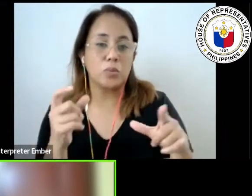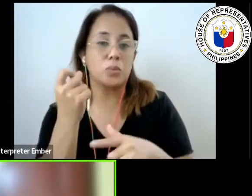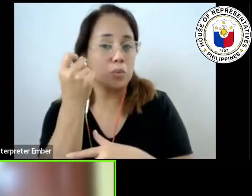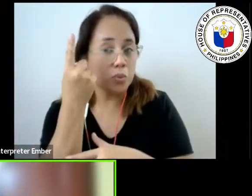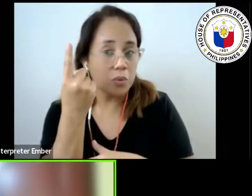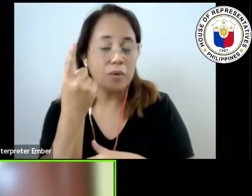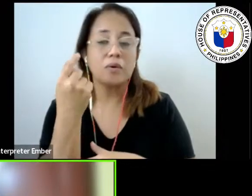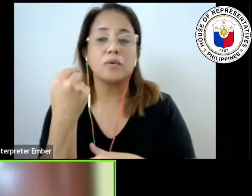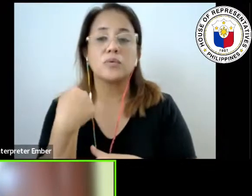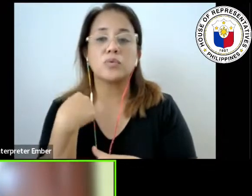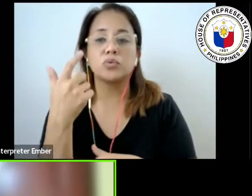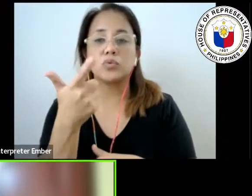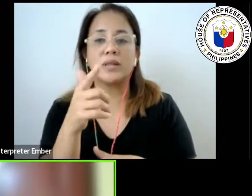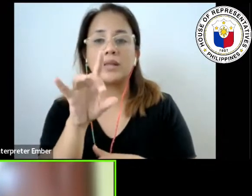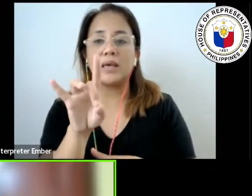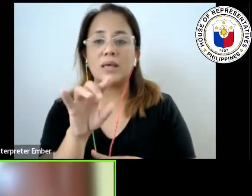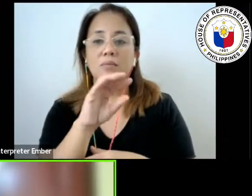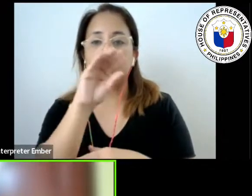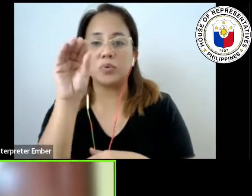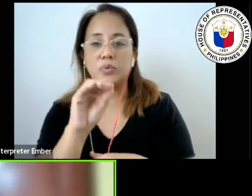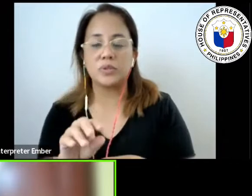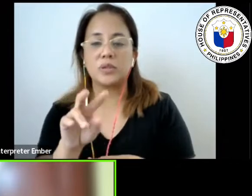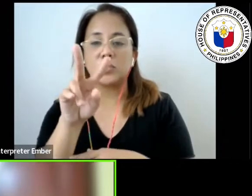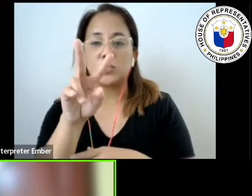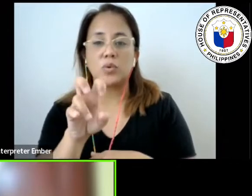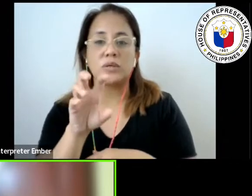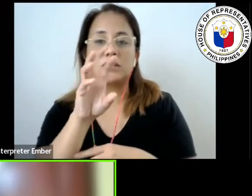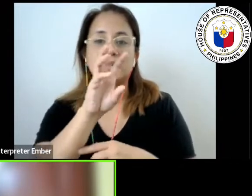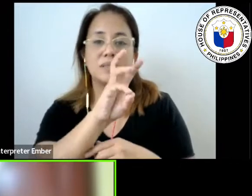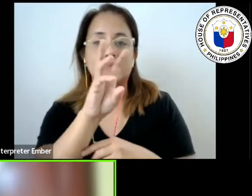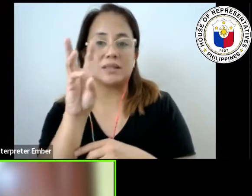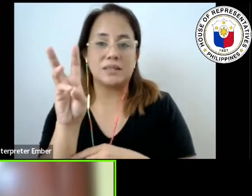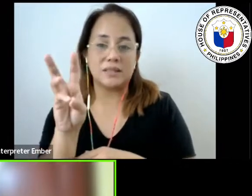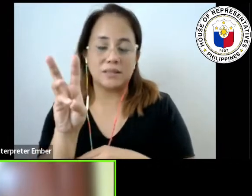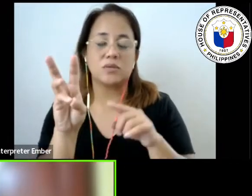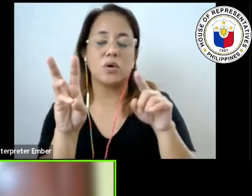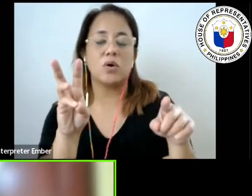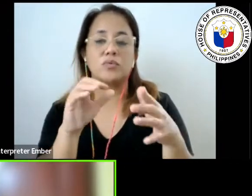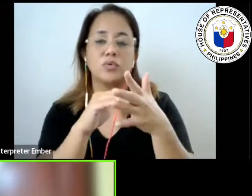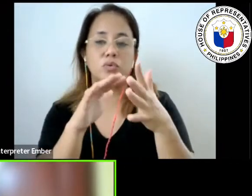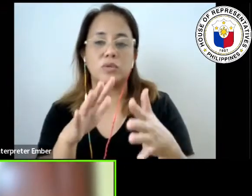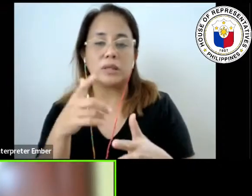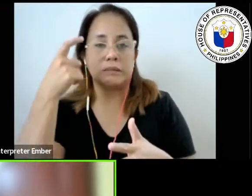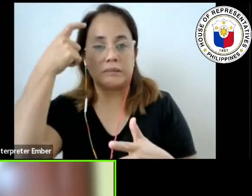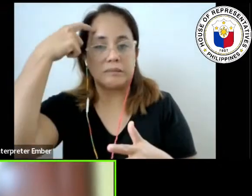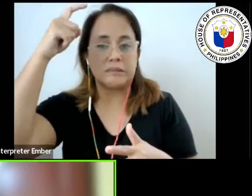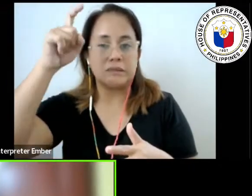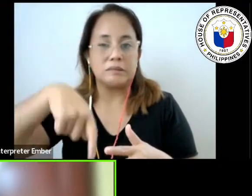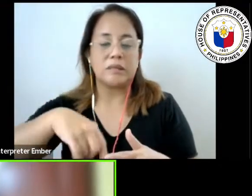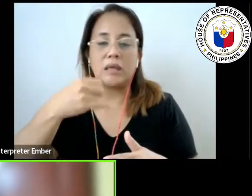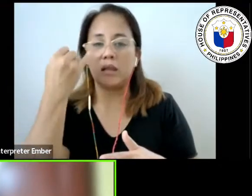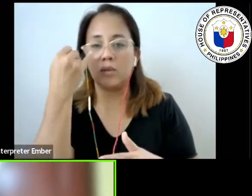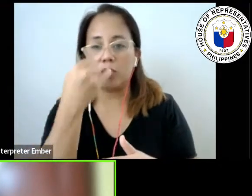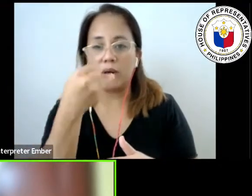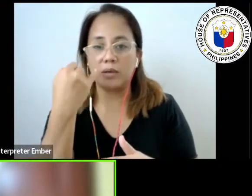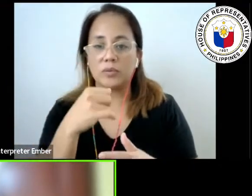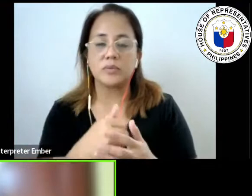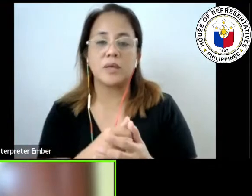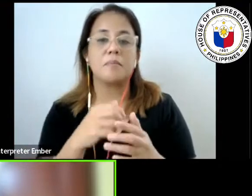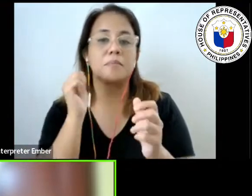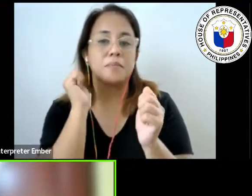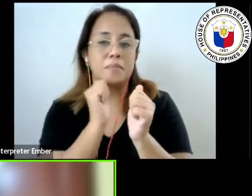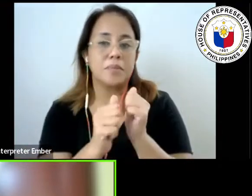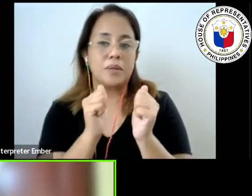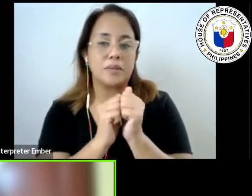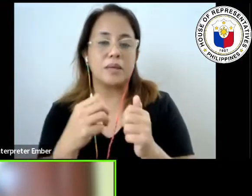understood, 28% or 266 of the learners do not understand Ilocano. So in short, Mr.